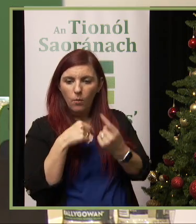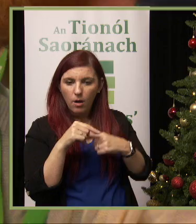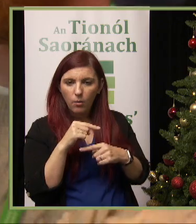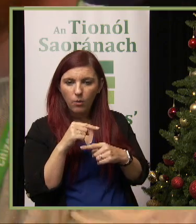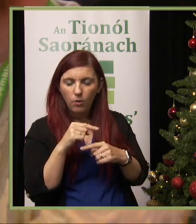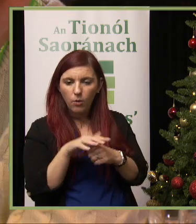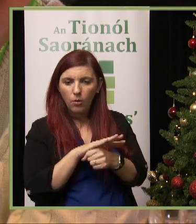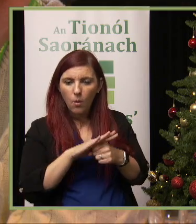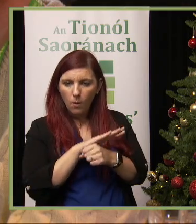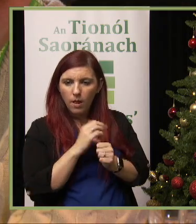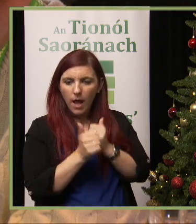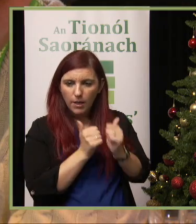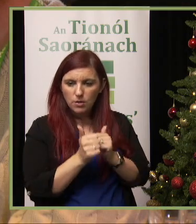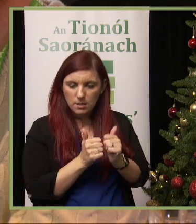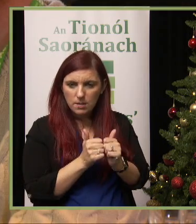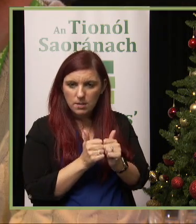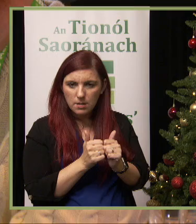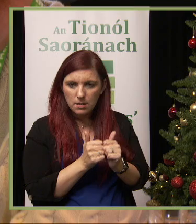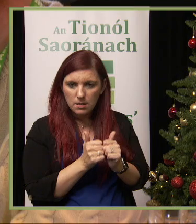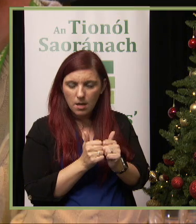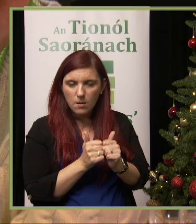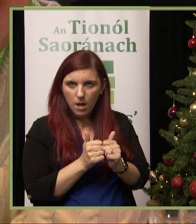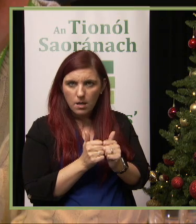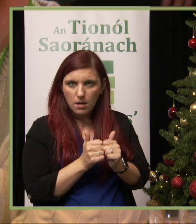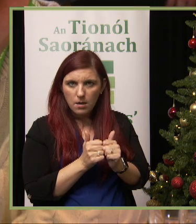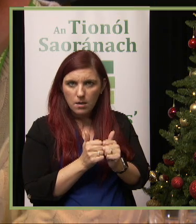responsibility, comma, through our local actions or just through our local actions?